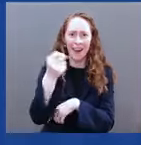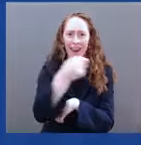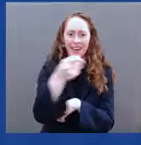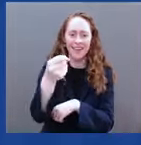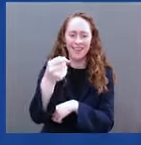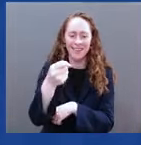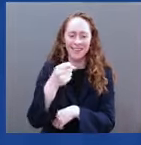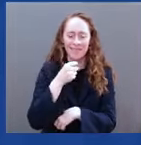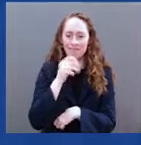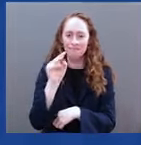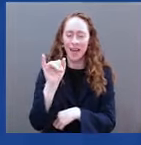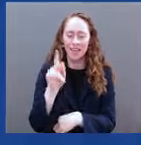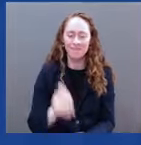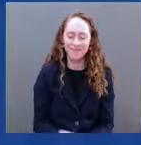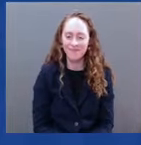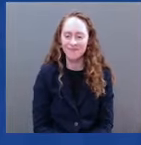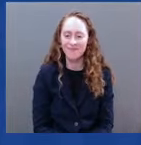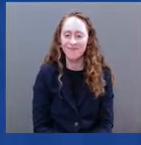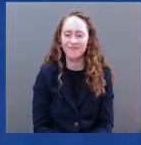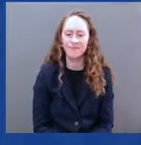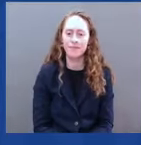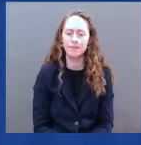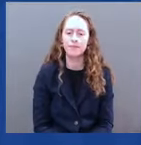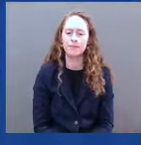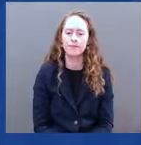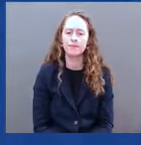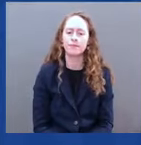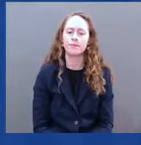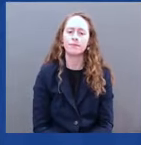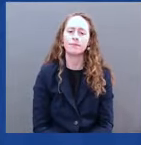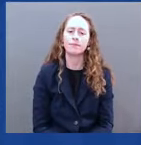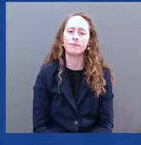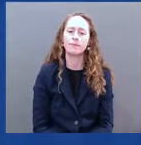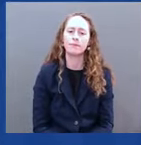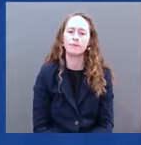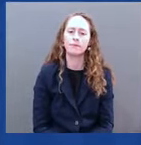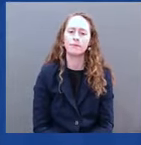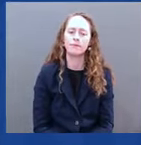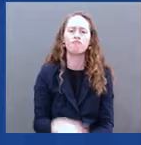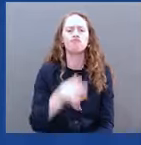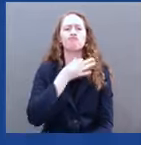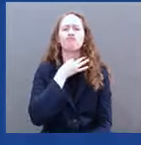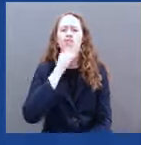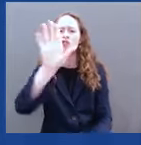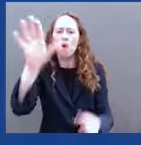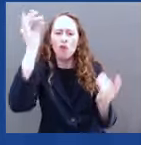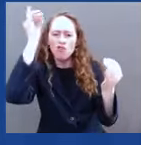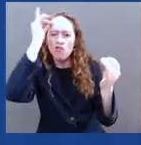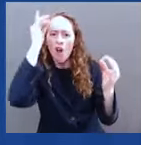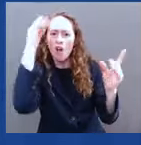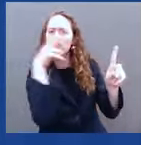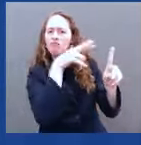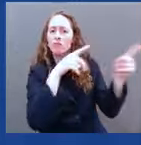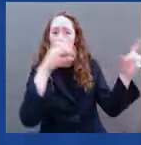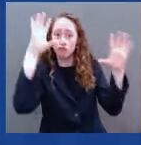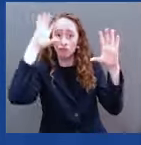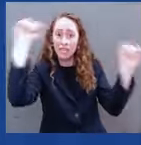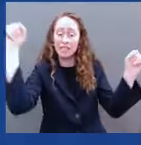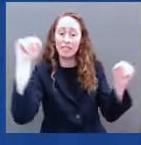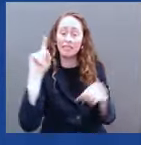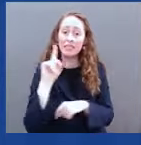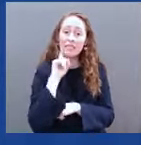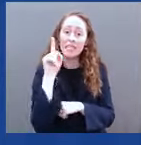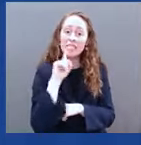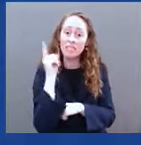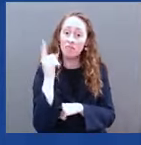Mr. President, in your view, does President Zelensky need to cede any Ukrainian territory in order to gain a ceasefire with Russia, or